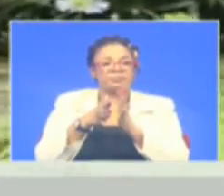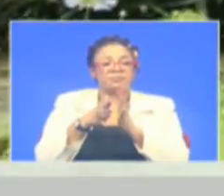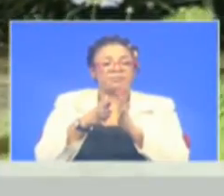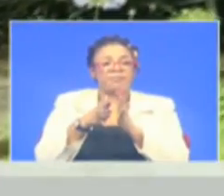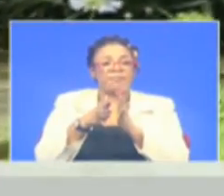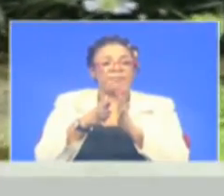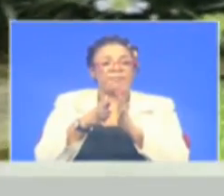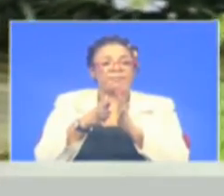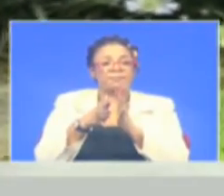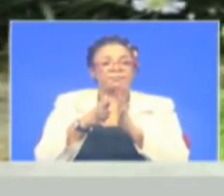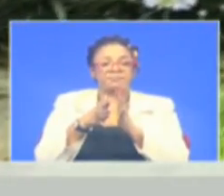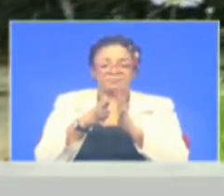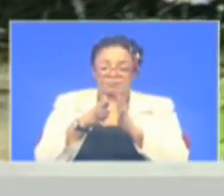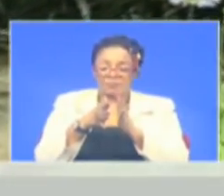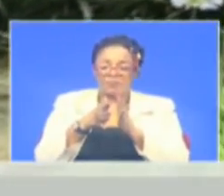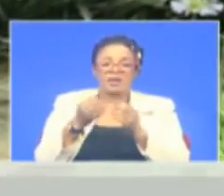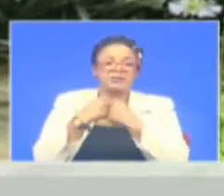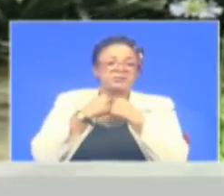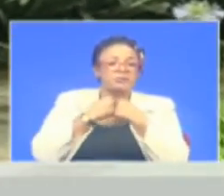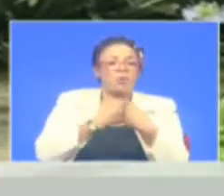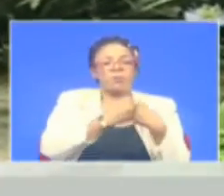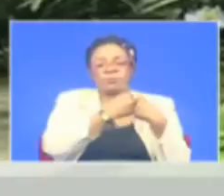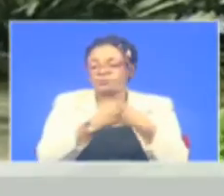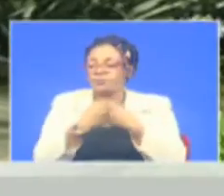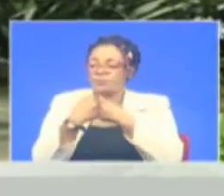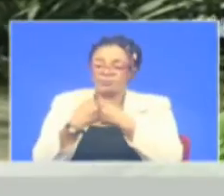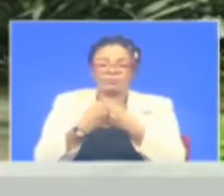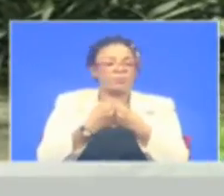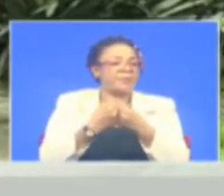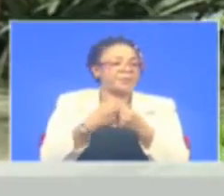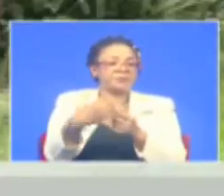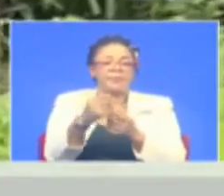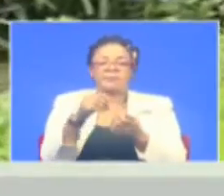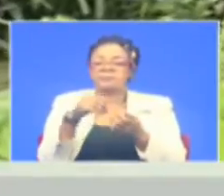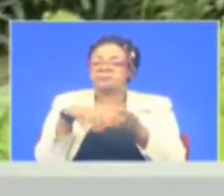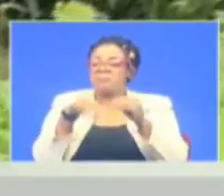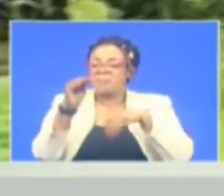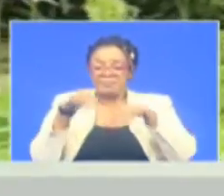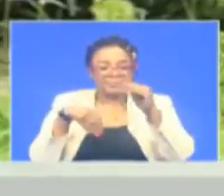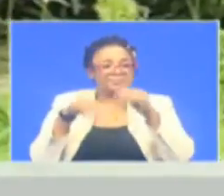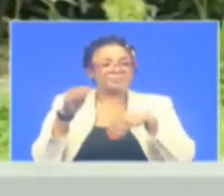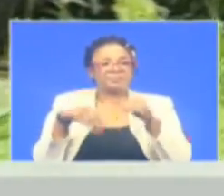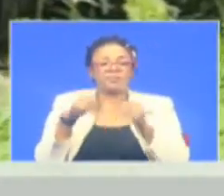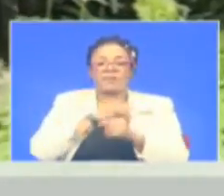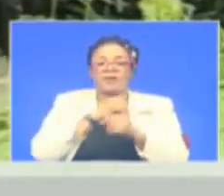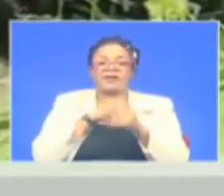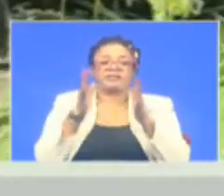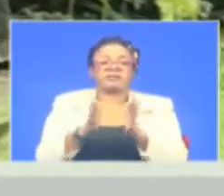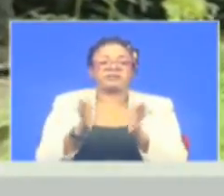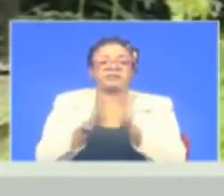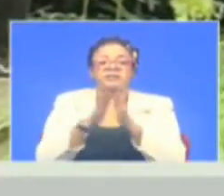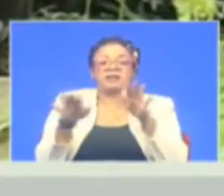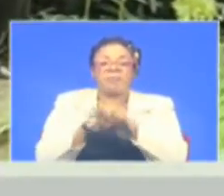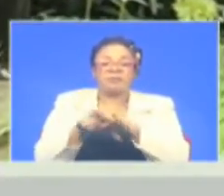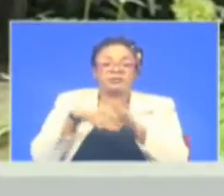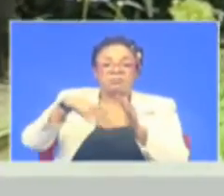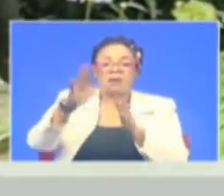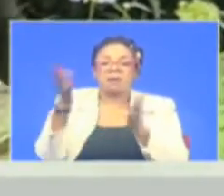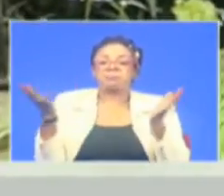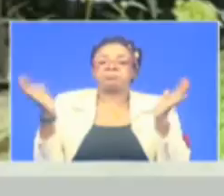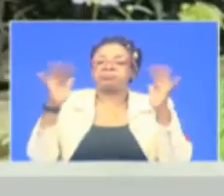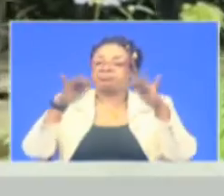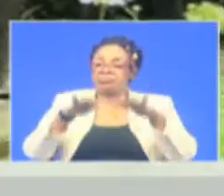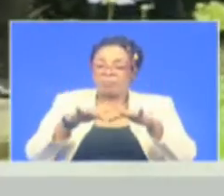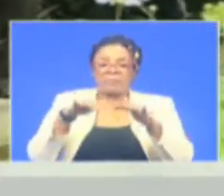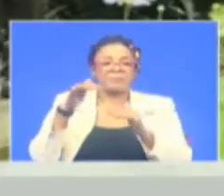Against a growing push for alterations and additions to the BBI proposals, governors and their deputies converged in Naivasha